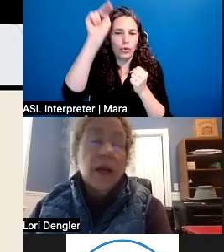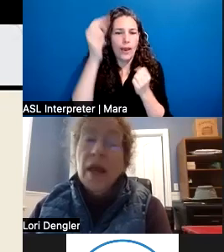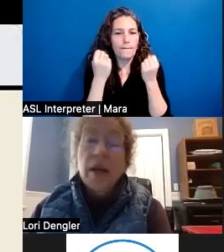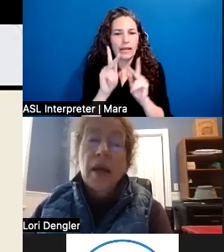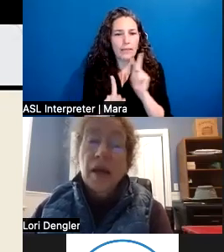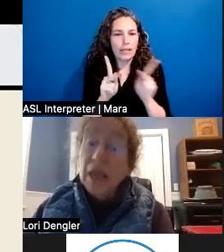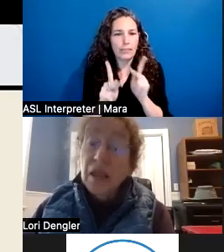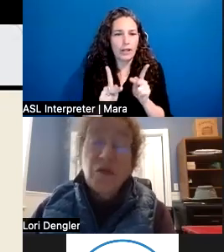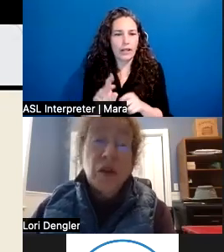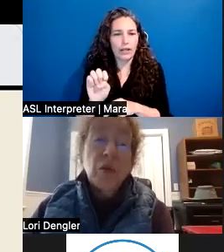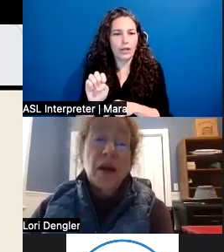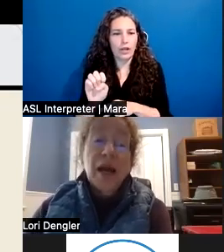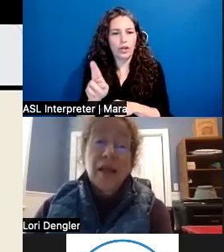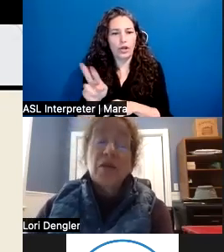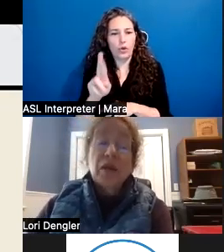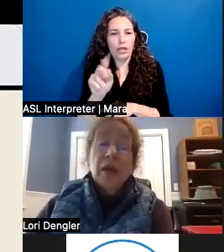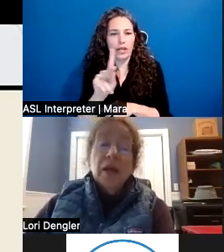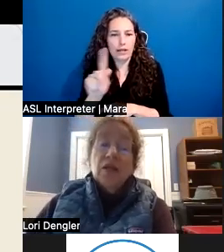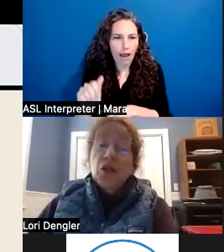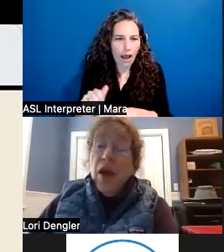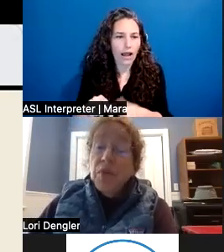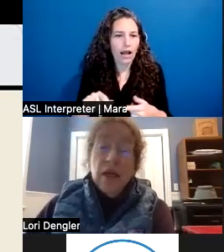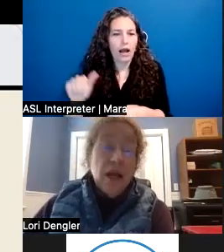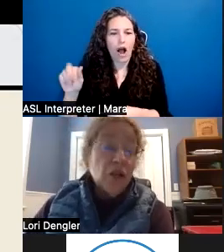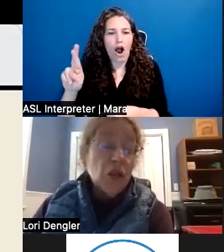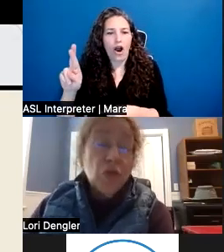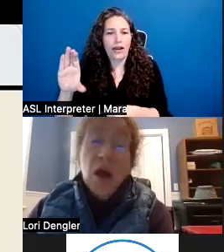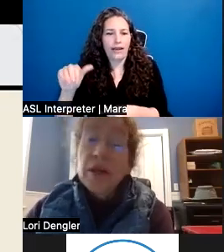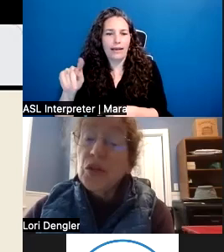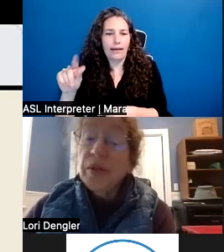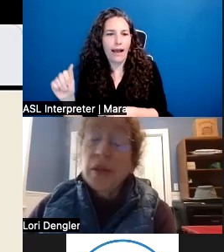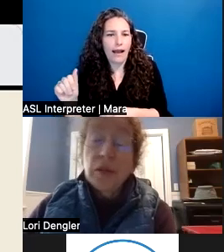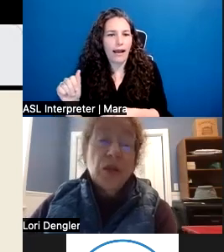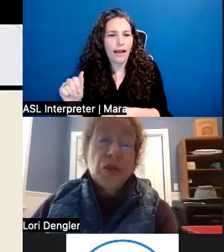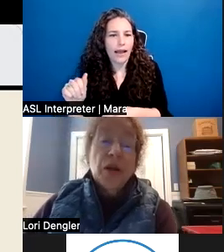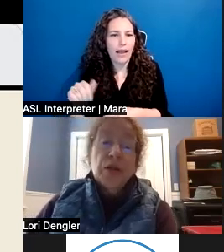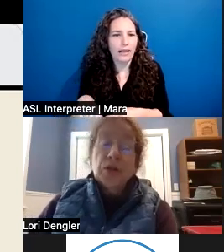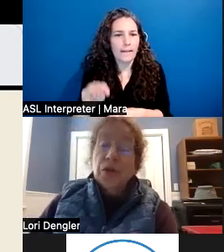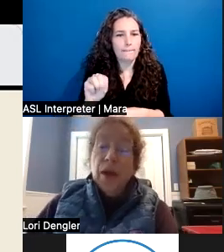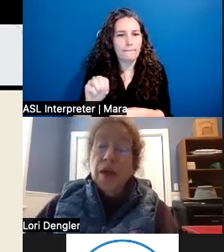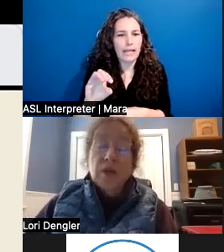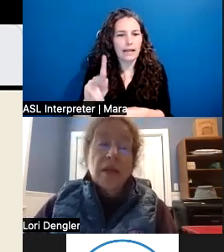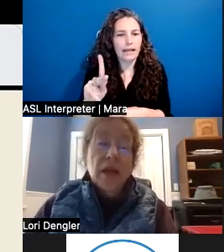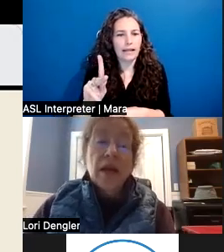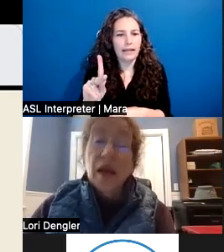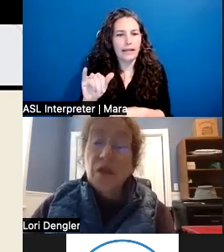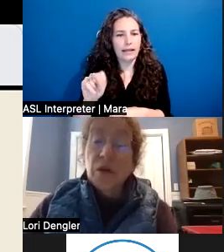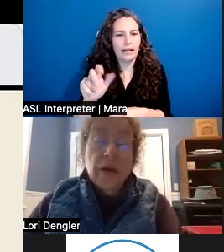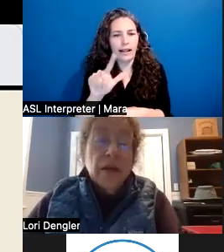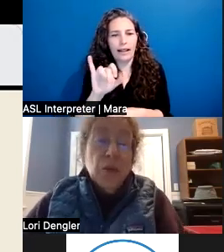Eureka, Arcata, and McKinleyville, where I live, described it as the strongest or nearly the strongest earthquake that they